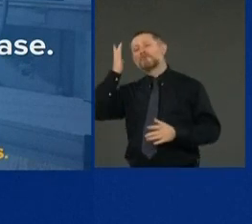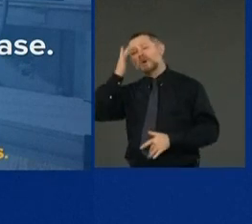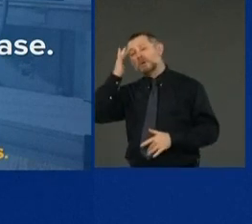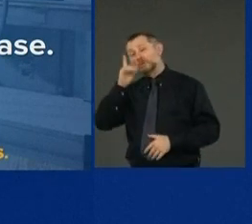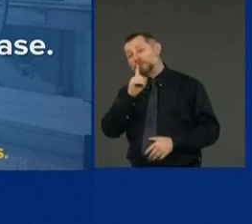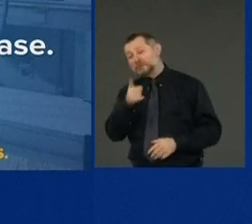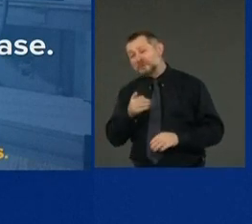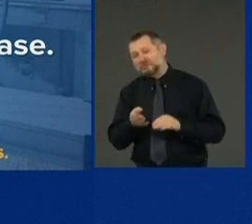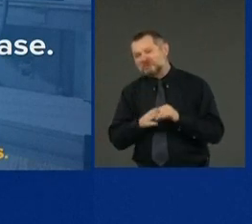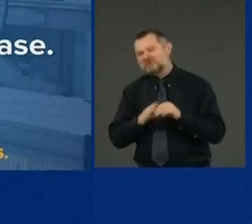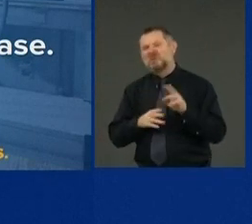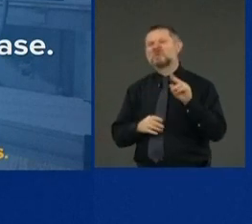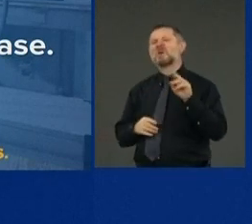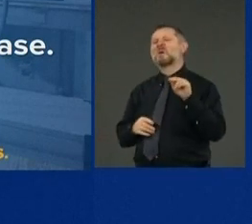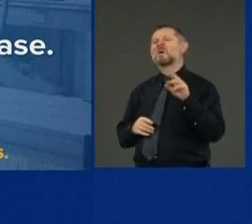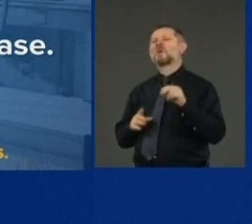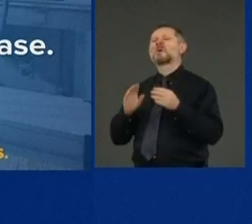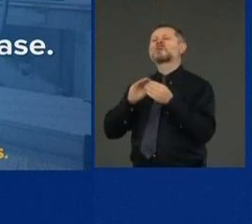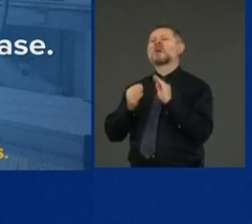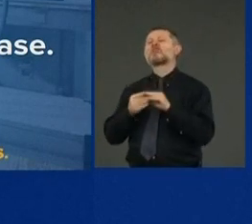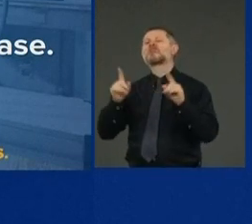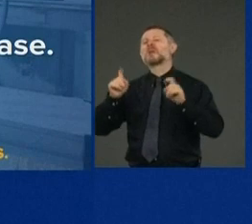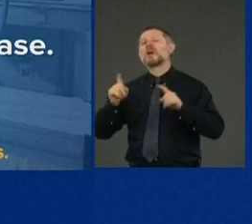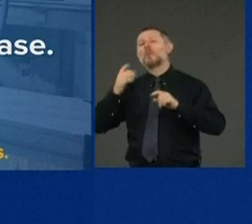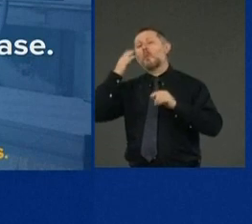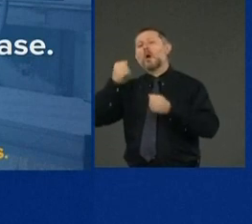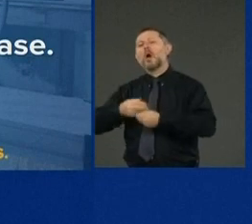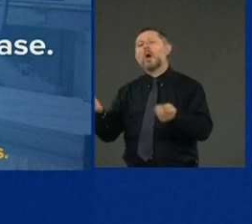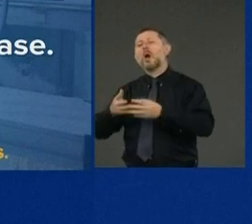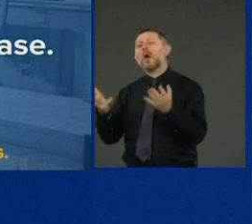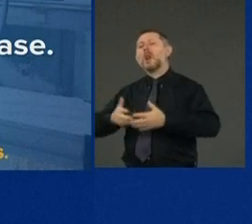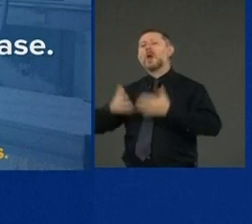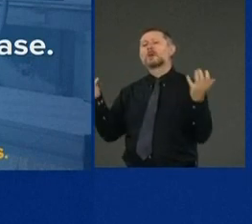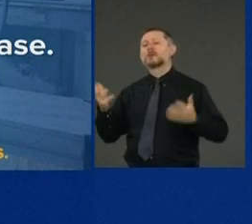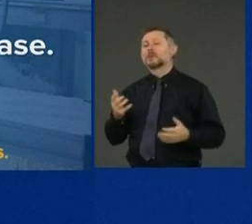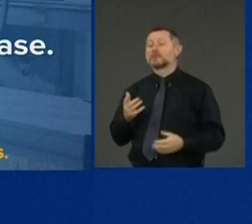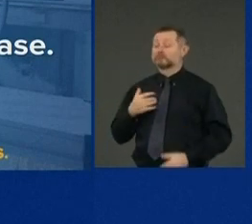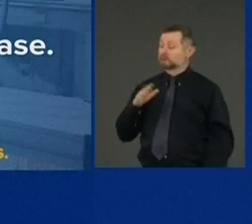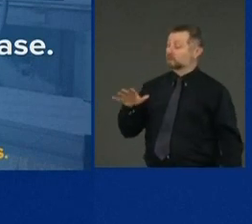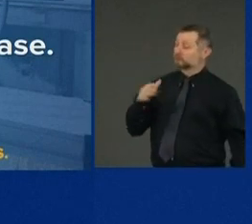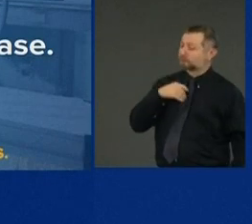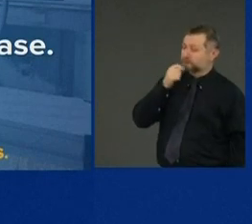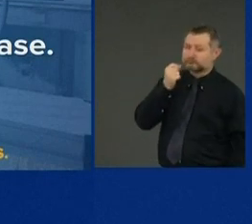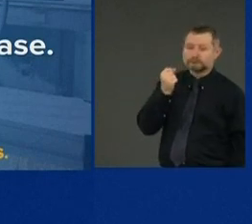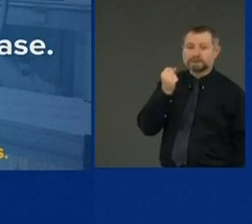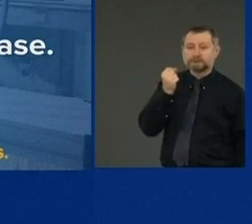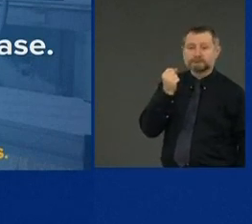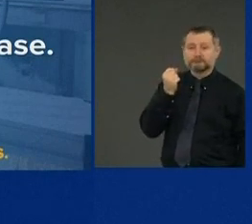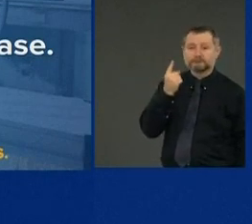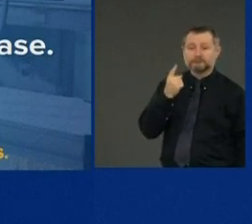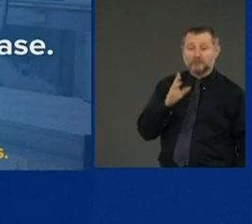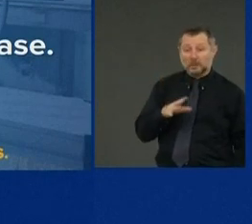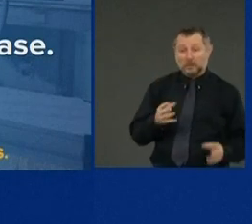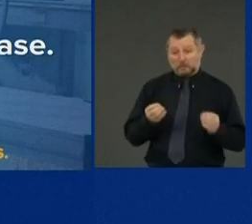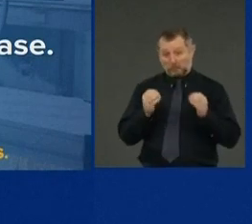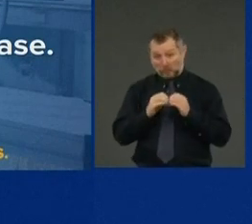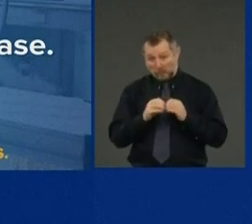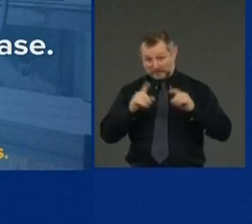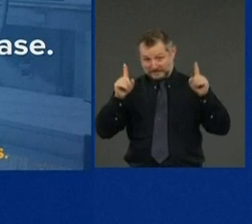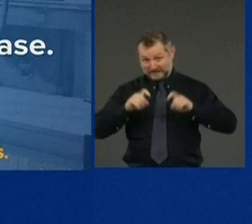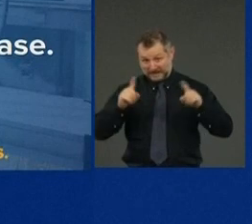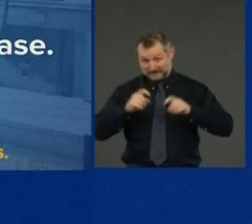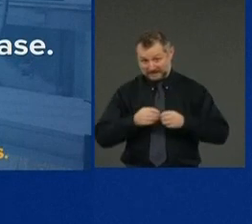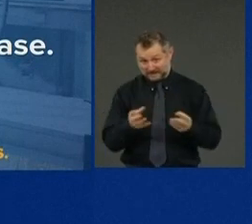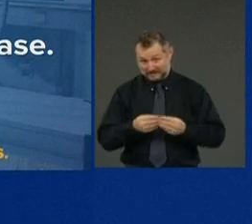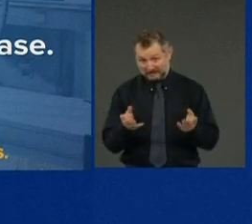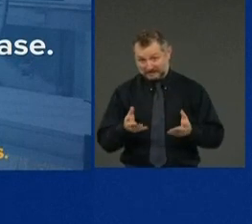of tests are increasing. I don't even know what that means. More testing does not mean the